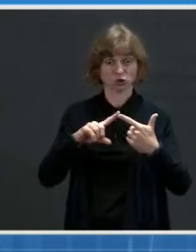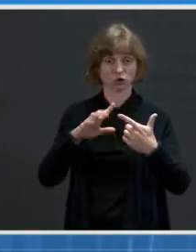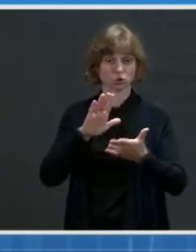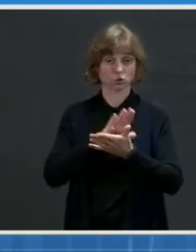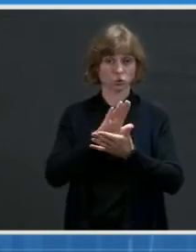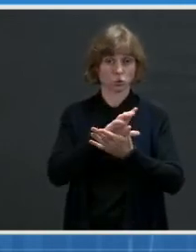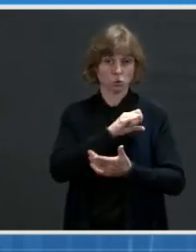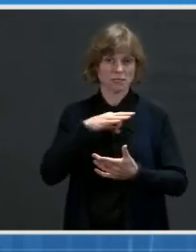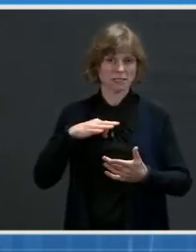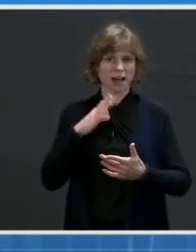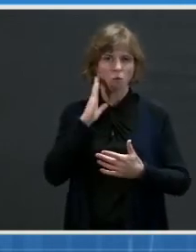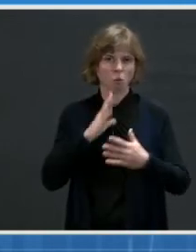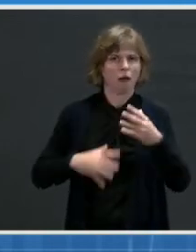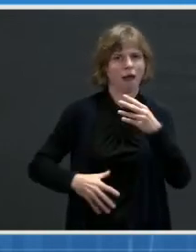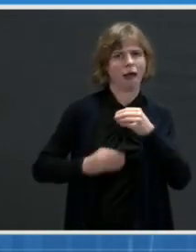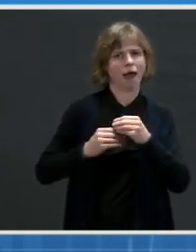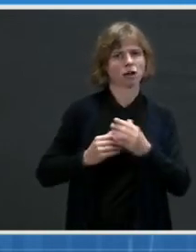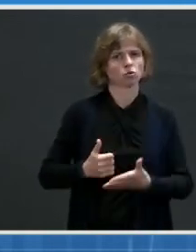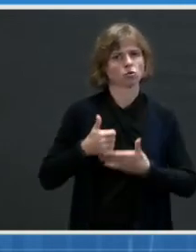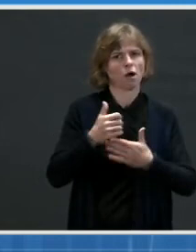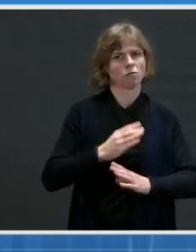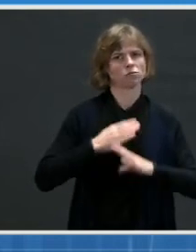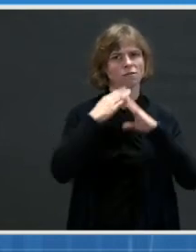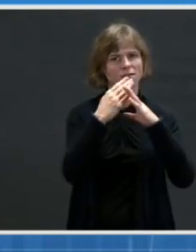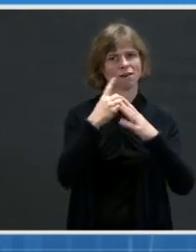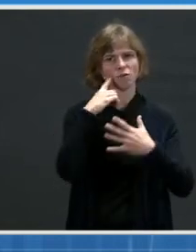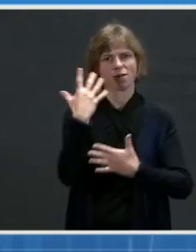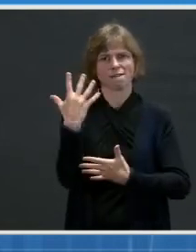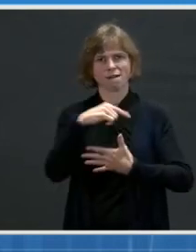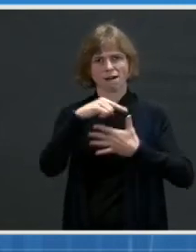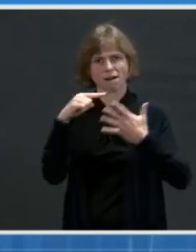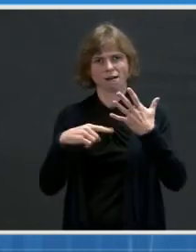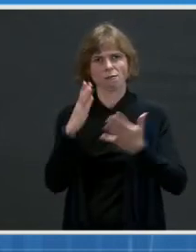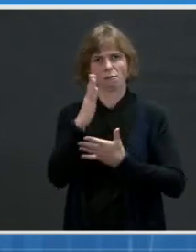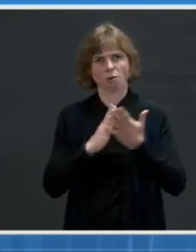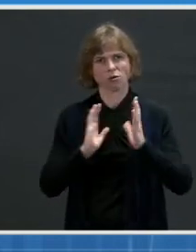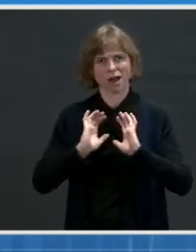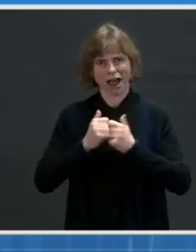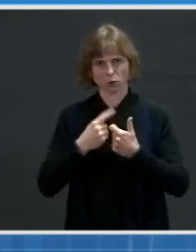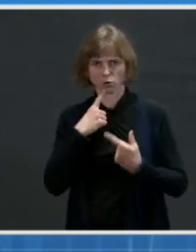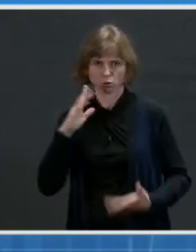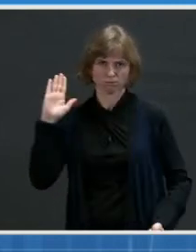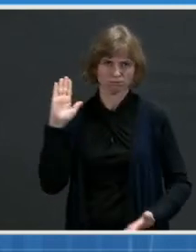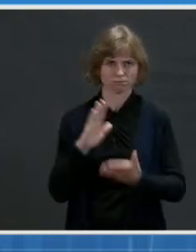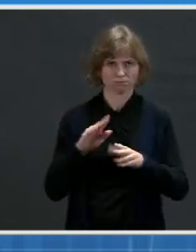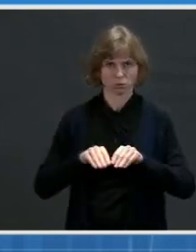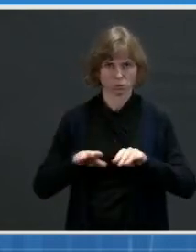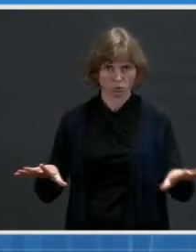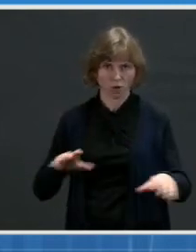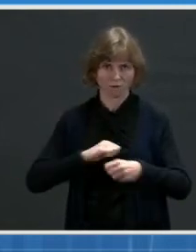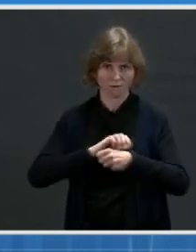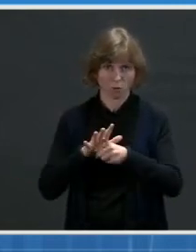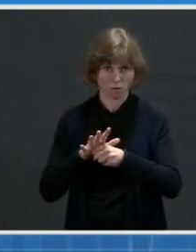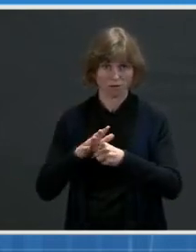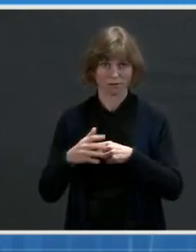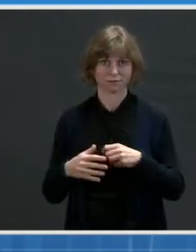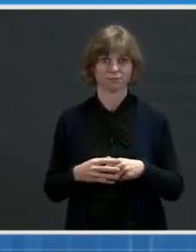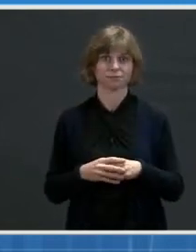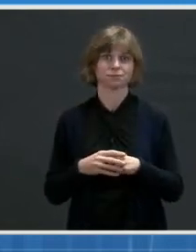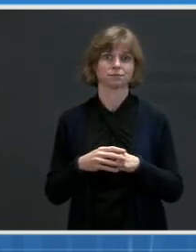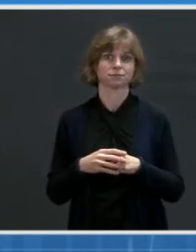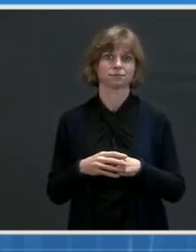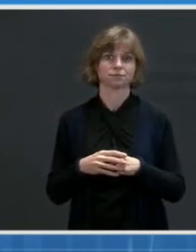of protection that can be added to the 5 key layered mitigation strategies. Finally, I want to emphasize that